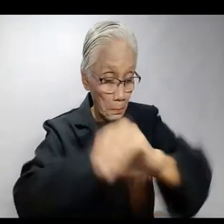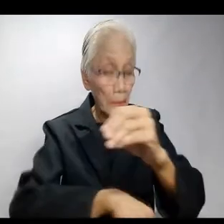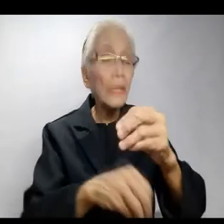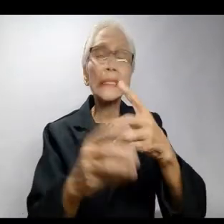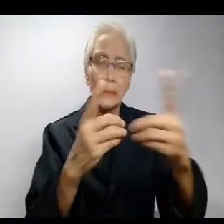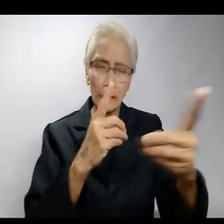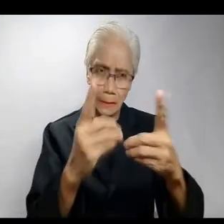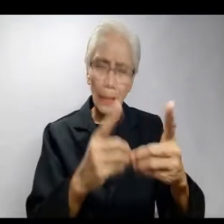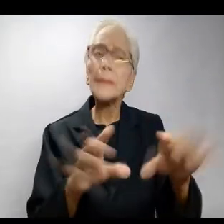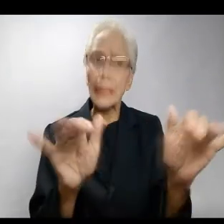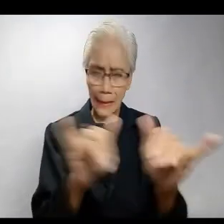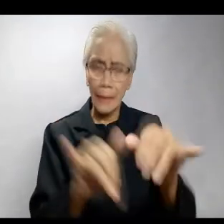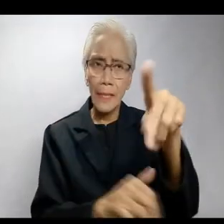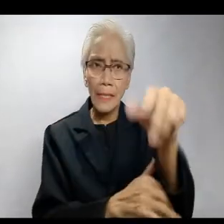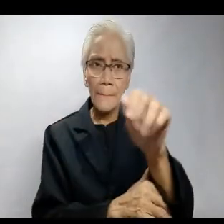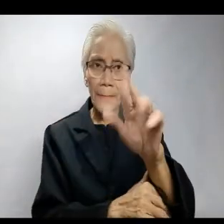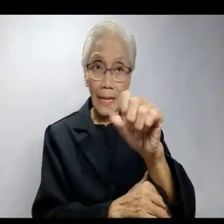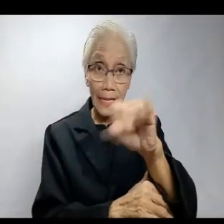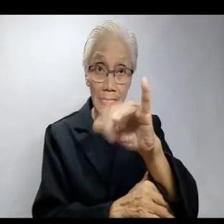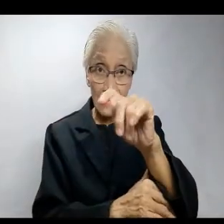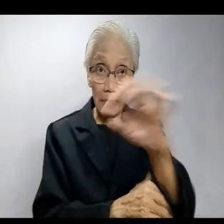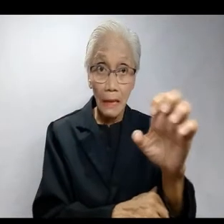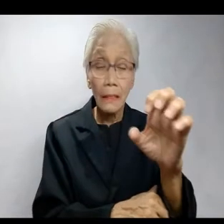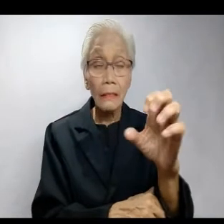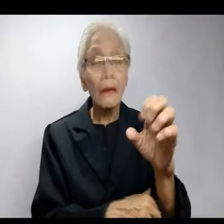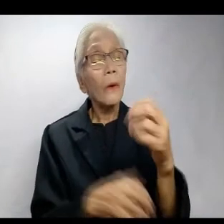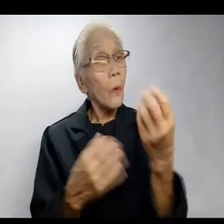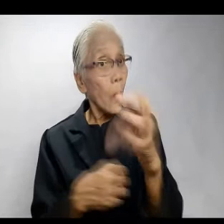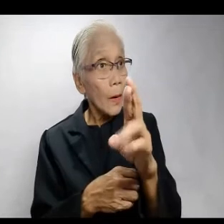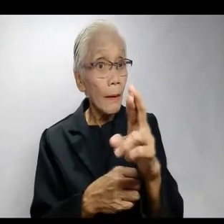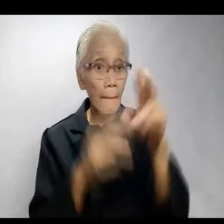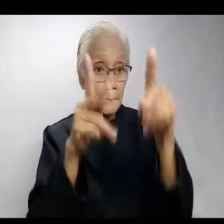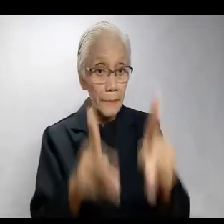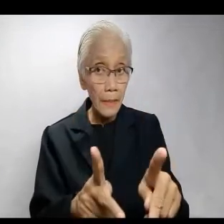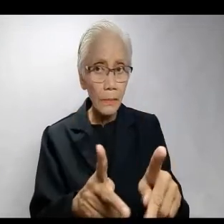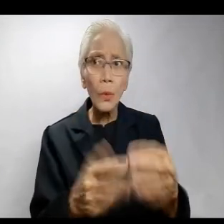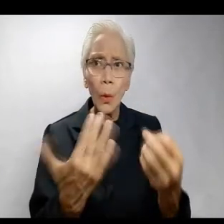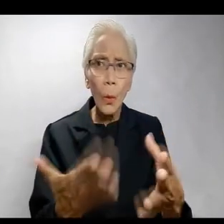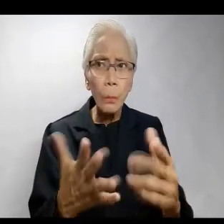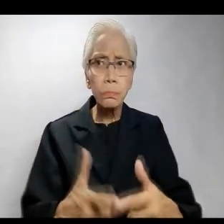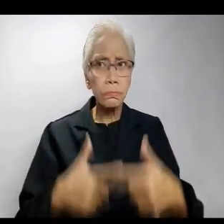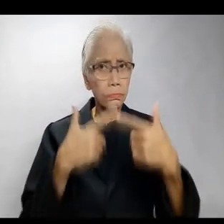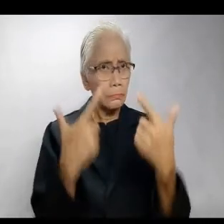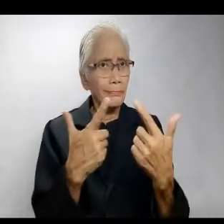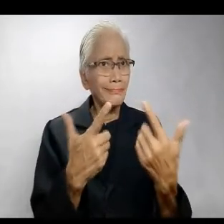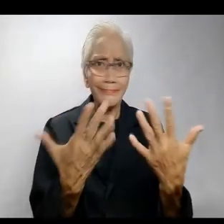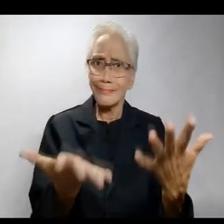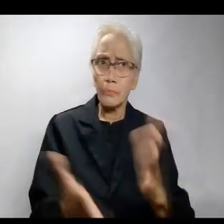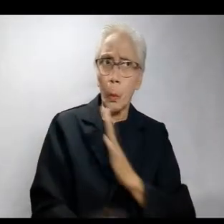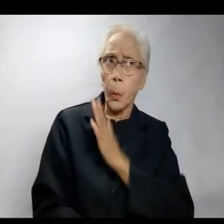return is described as a parasite. Or he is a person who lives off